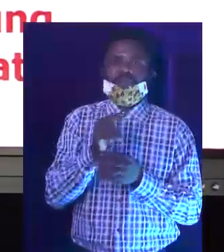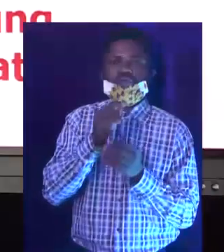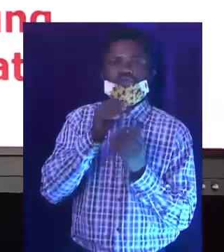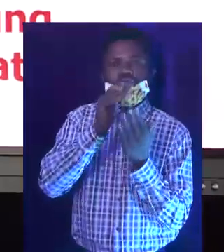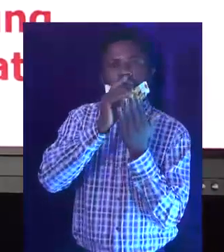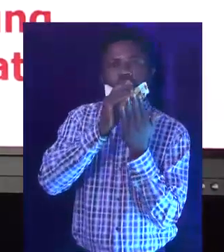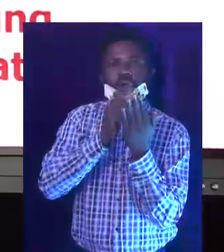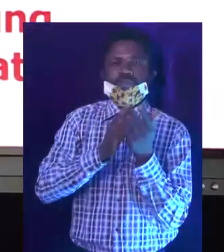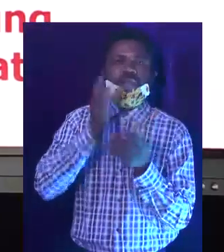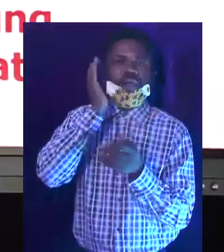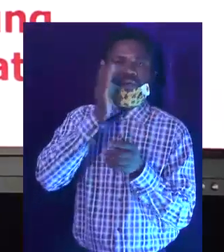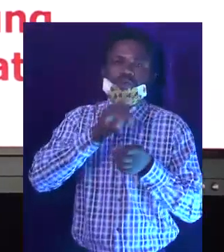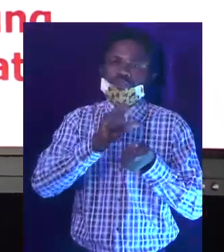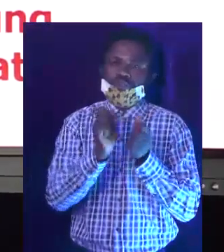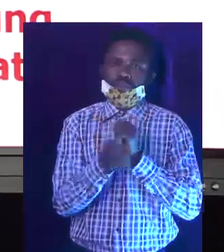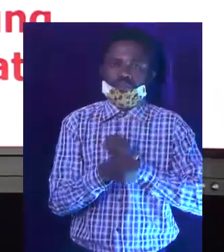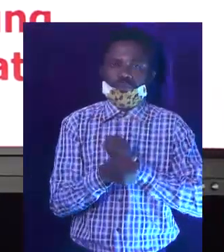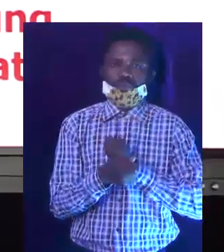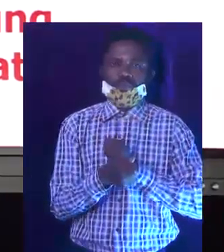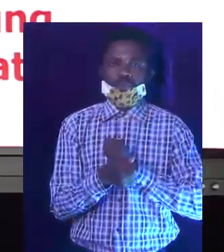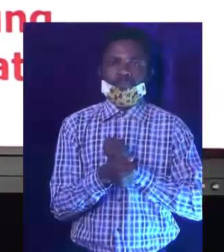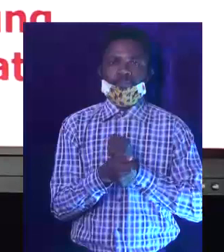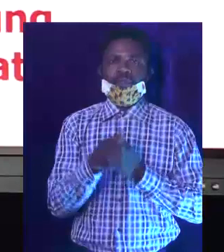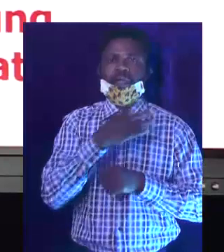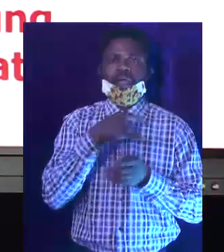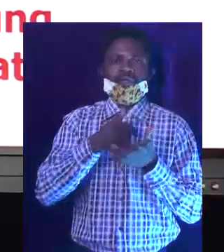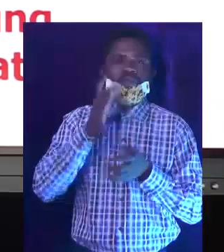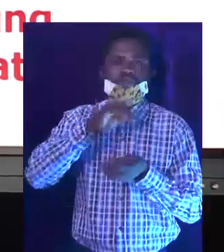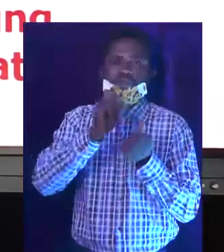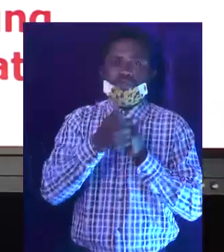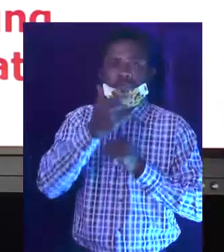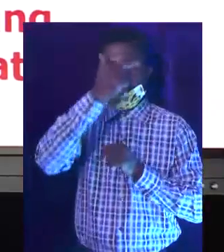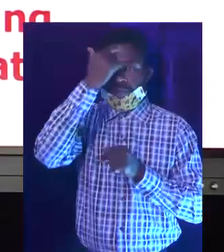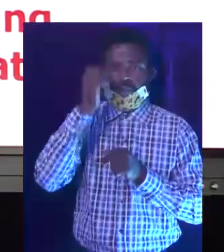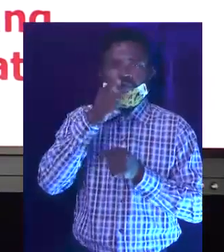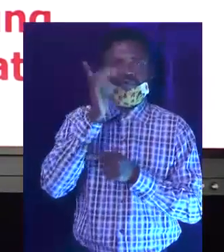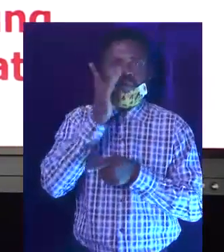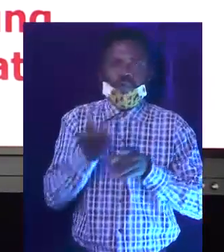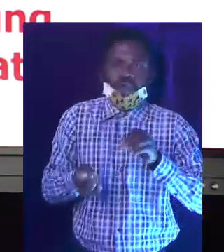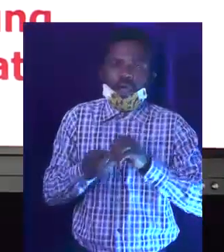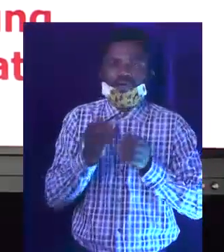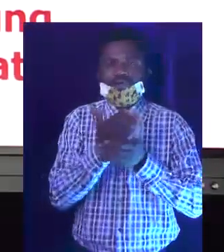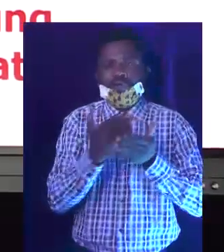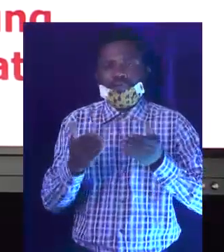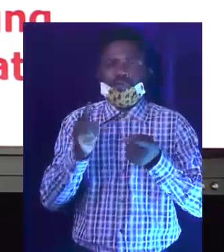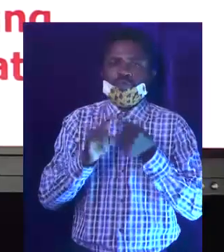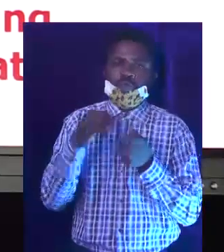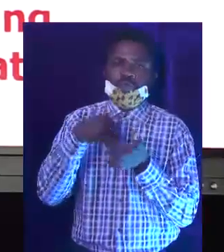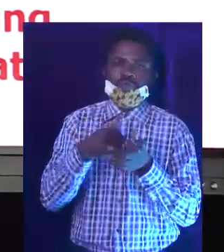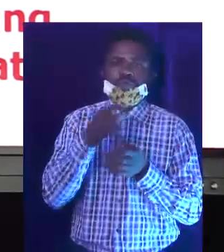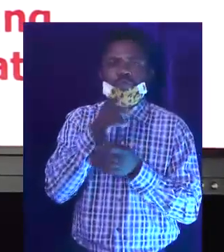the order will change. And it will change in the sense that you're going to add something else to